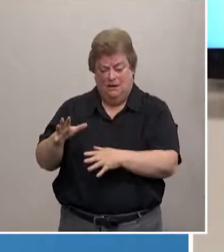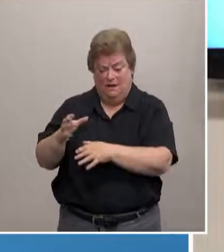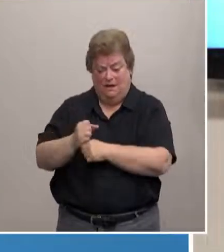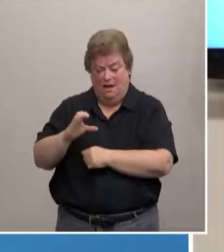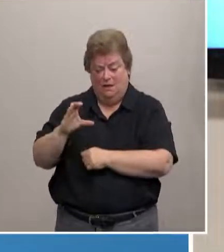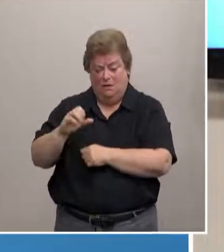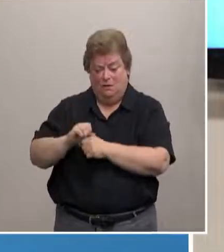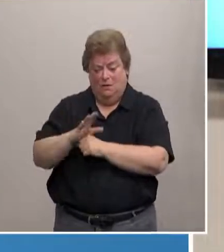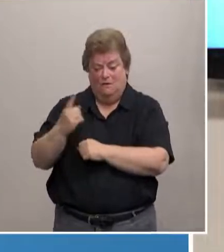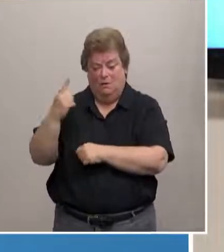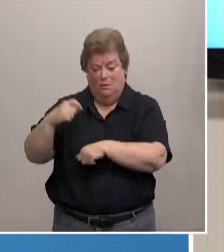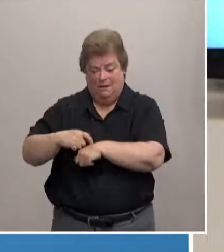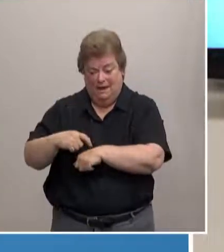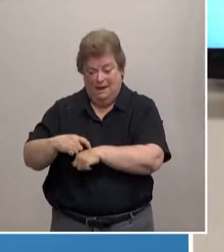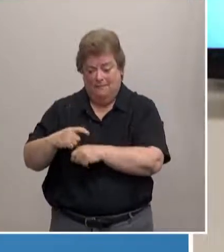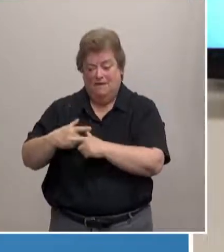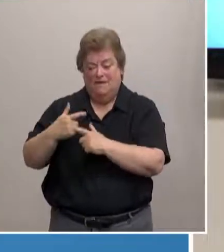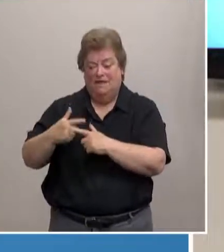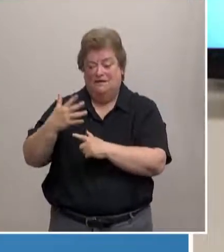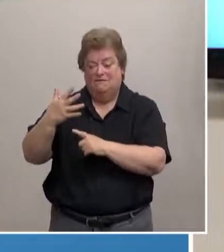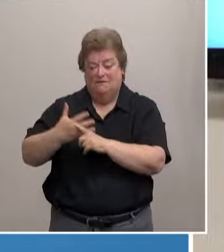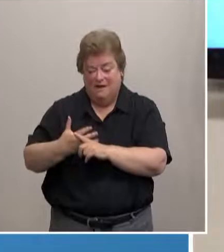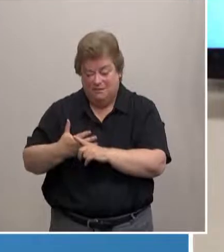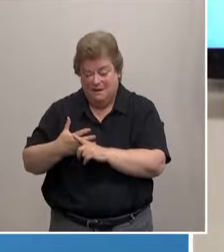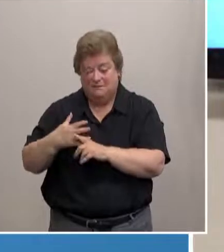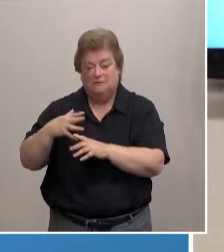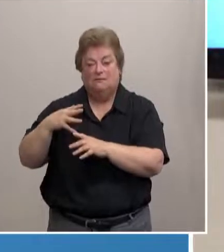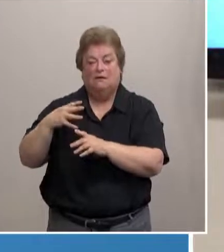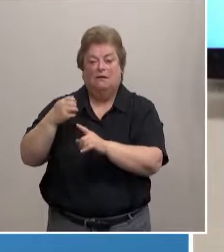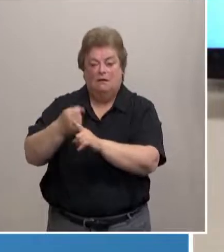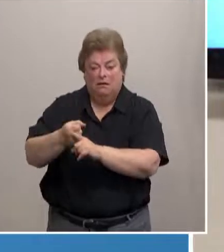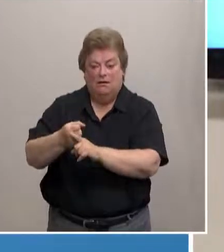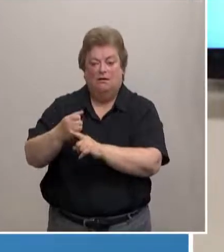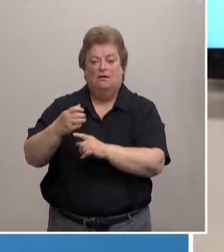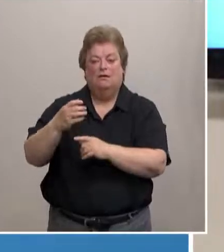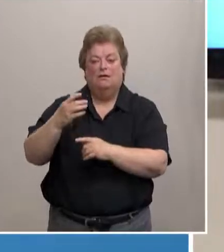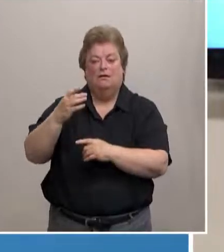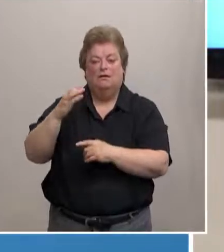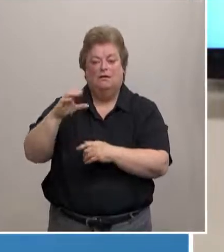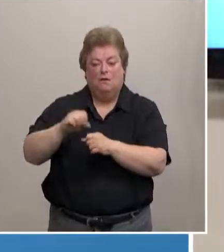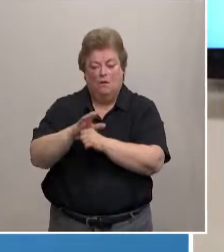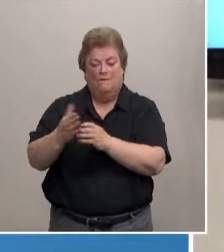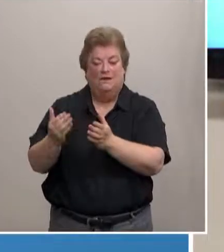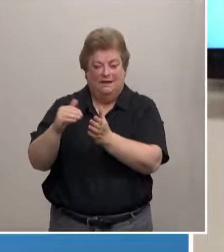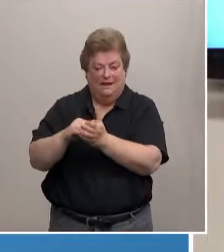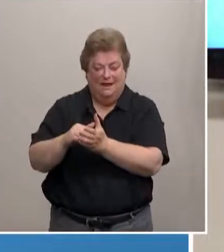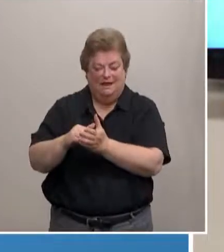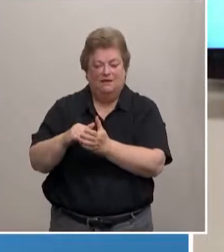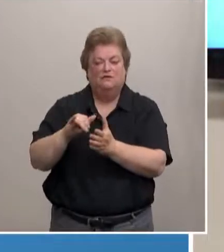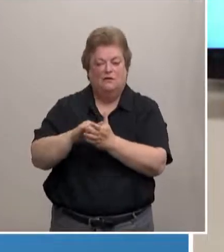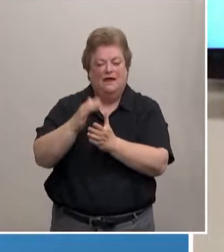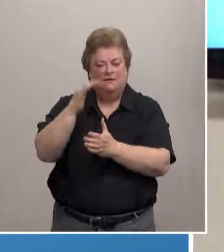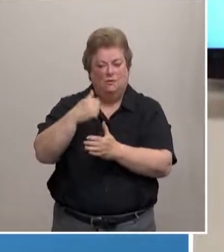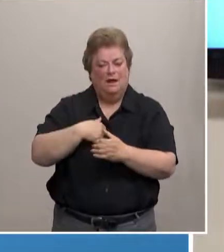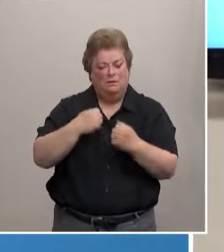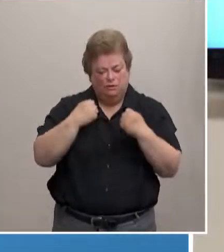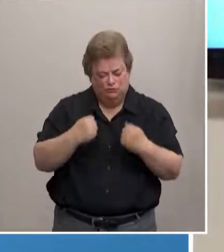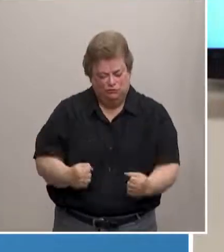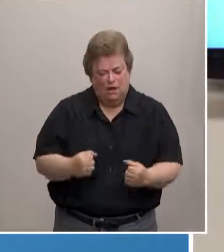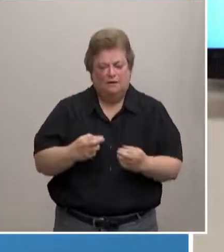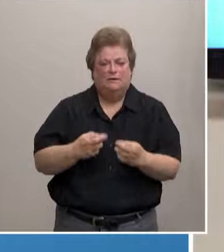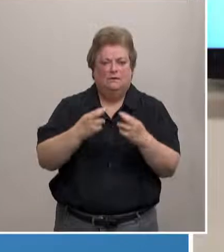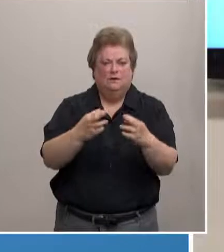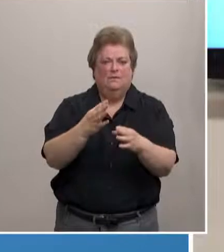again in 5 months' time. So that's why we've really promoted strongly getting the vaccine.